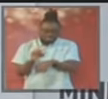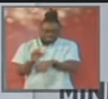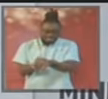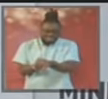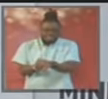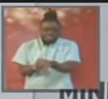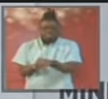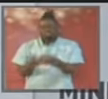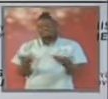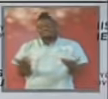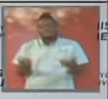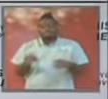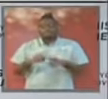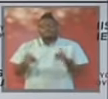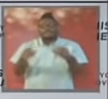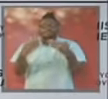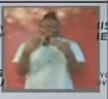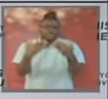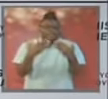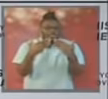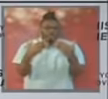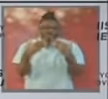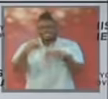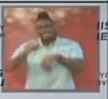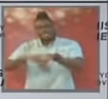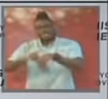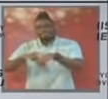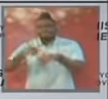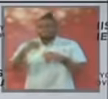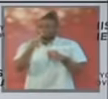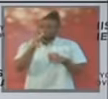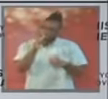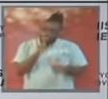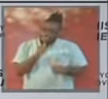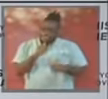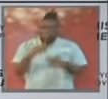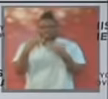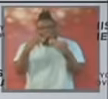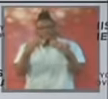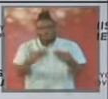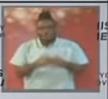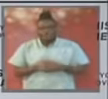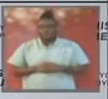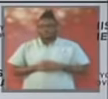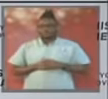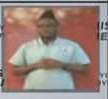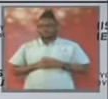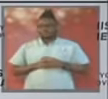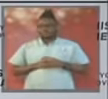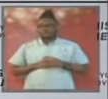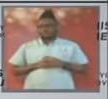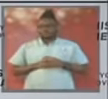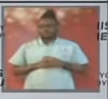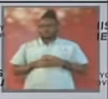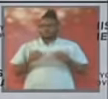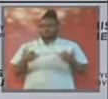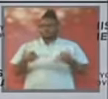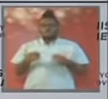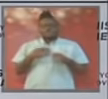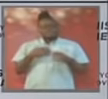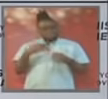and your patience. Back over to you, Ms. Alcantara. Thank you very much, Dr. Wheeler, for shining some light on